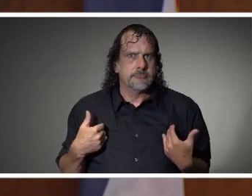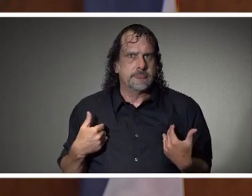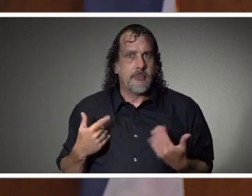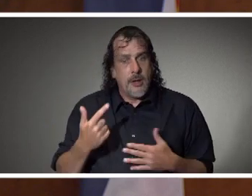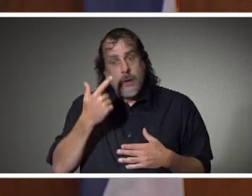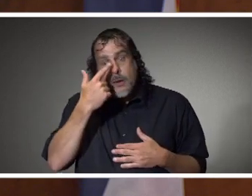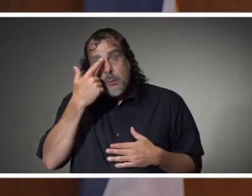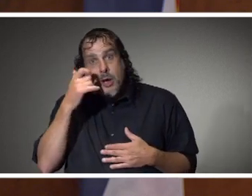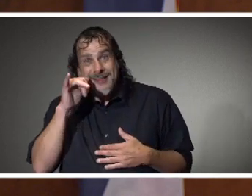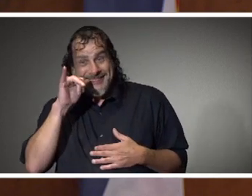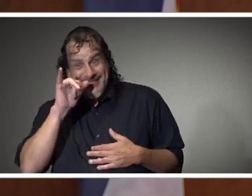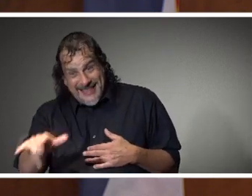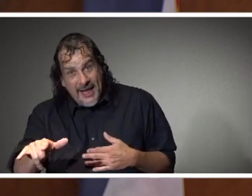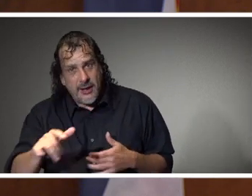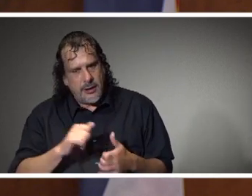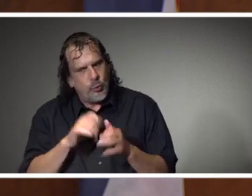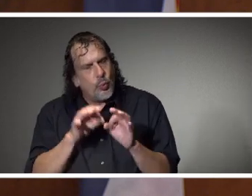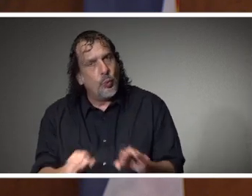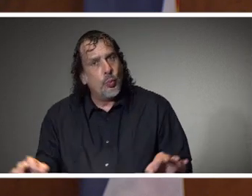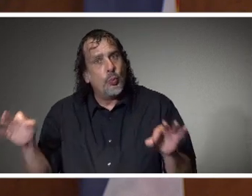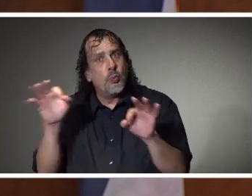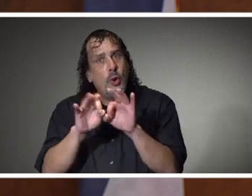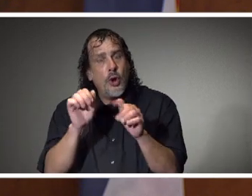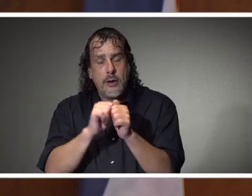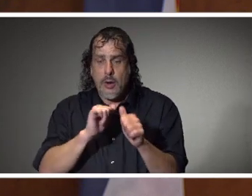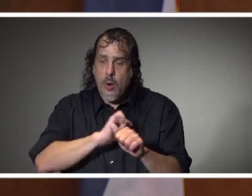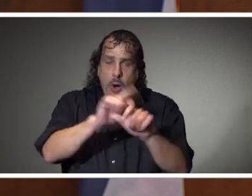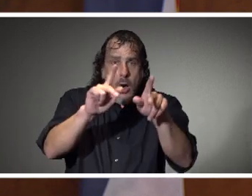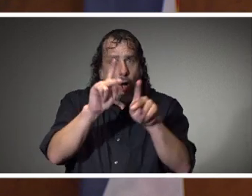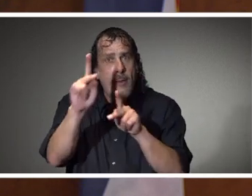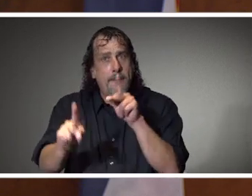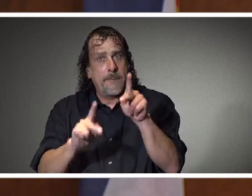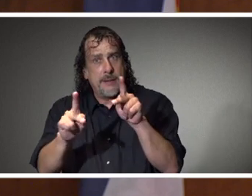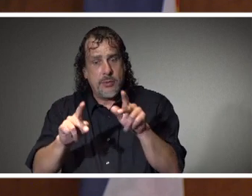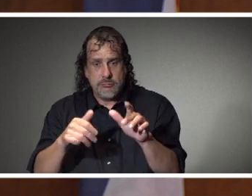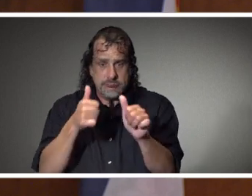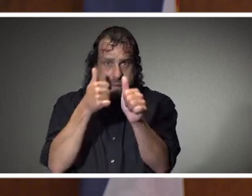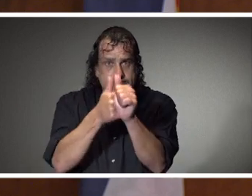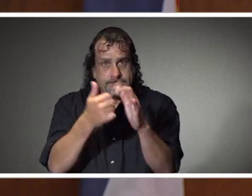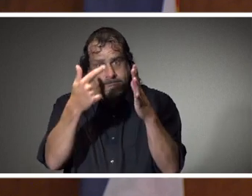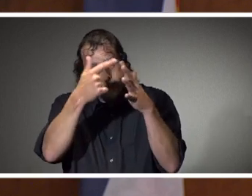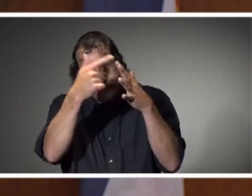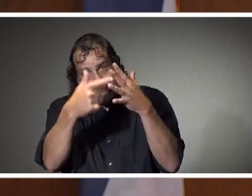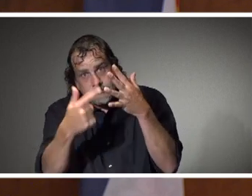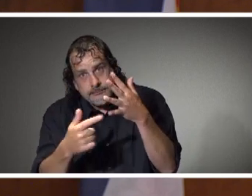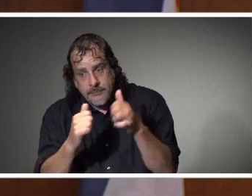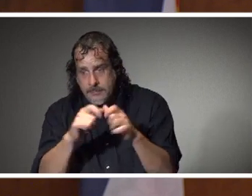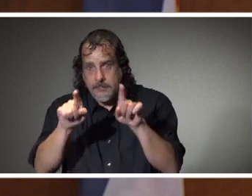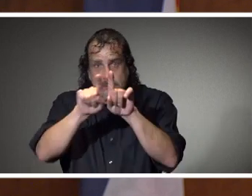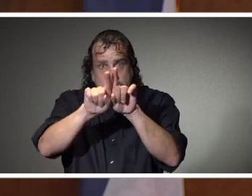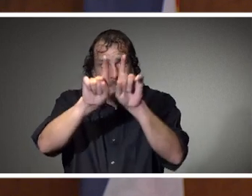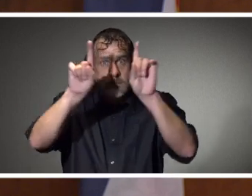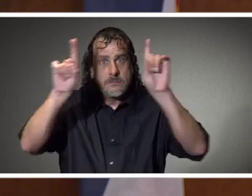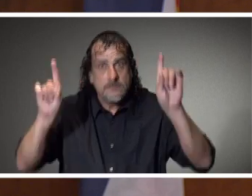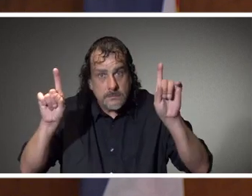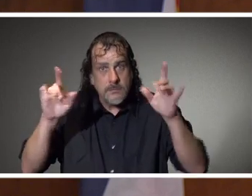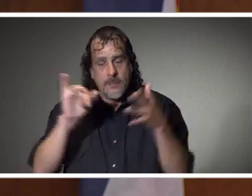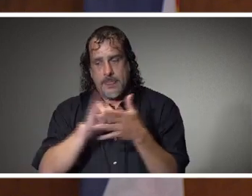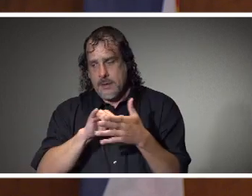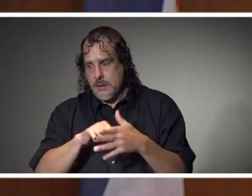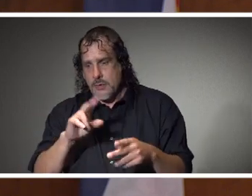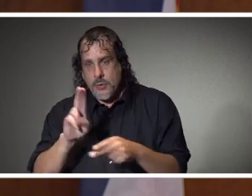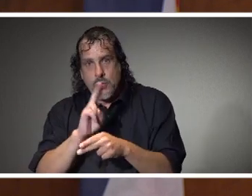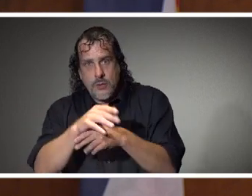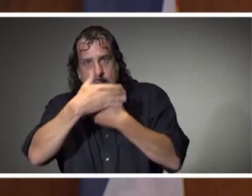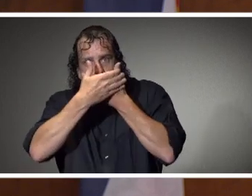it is incredibly important that every Mississippian do everything you can to maintain social distancing, to